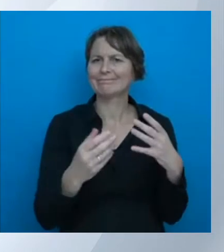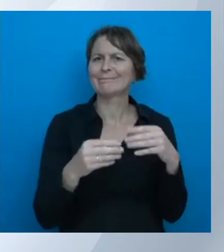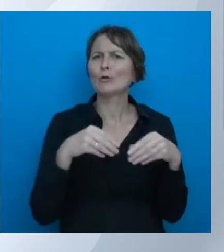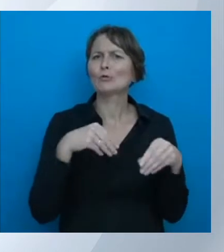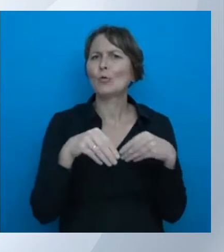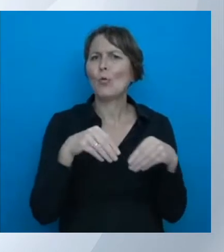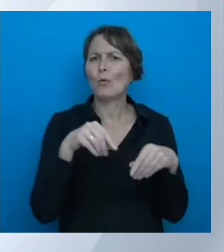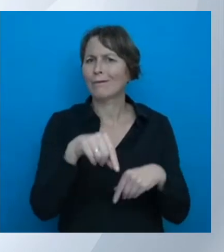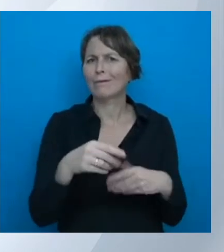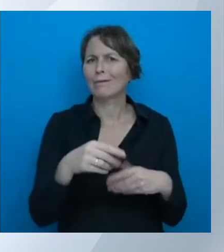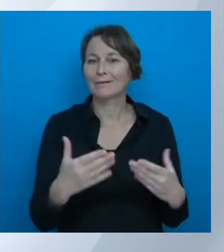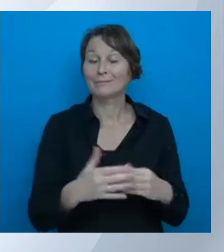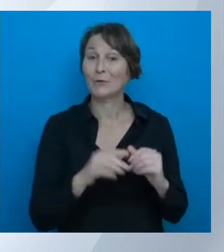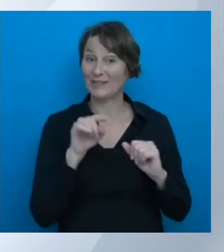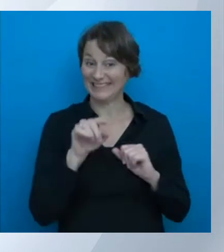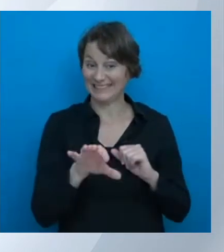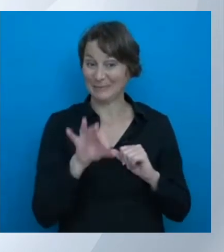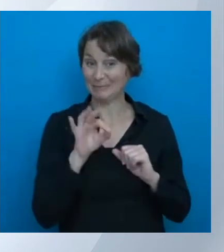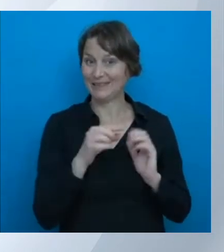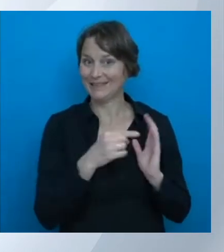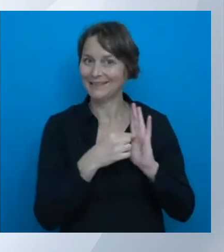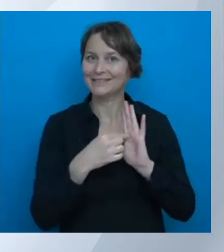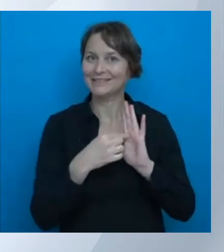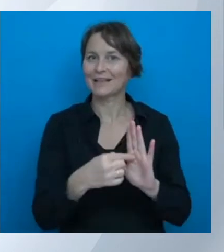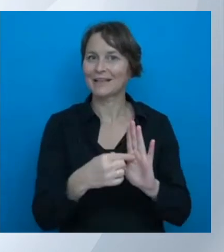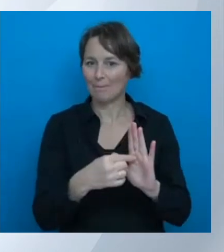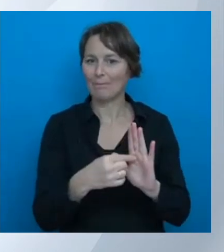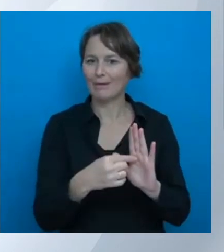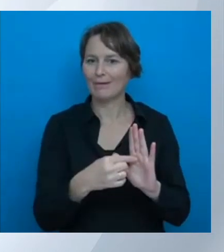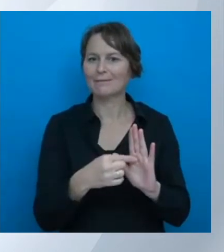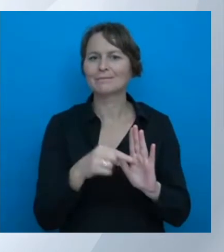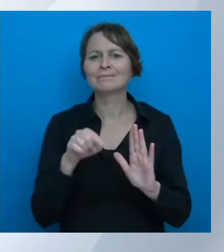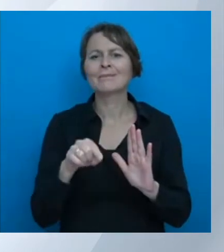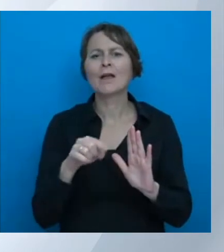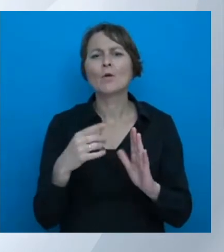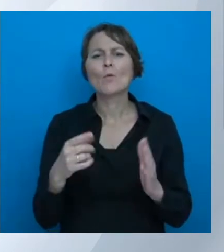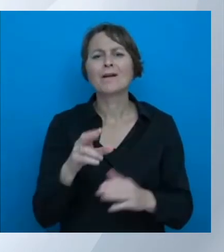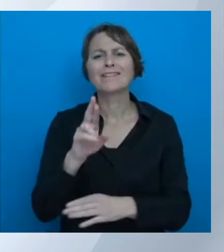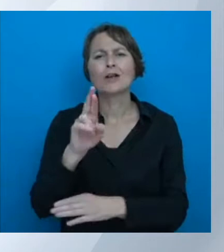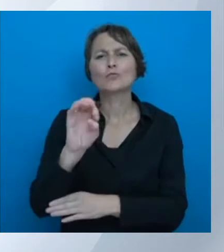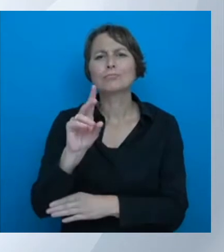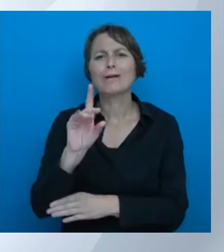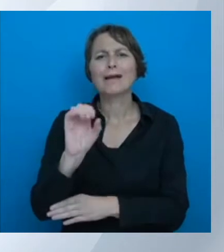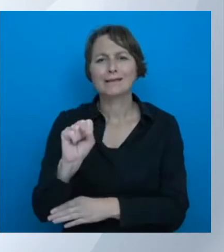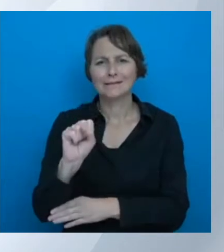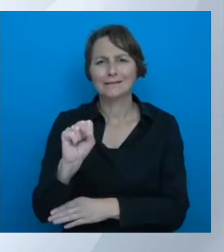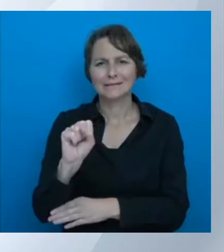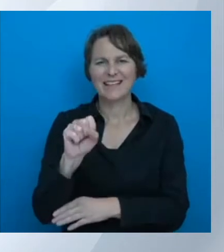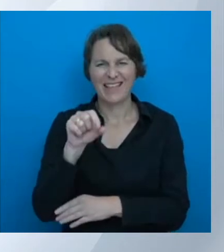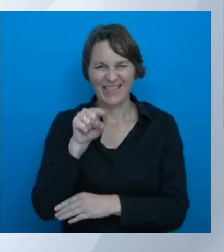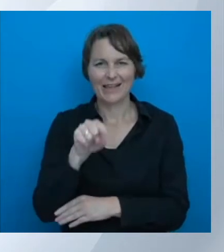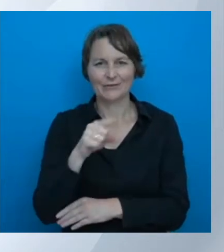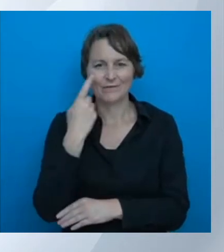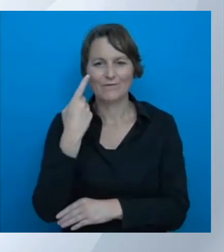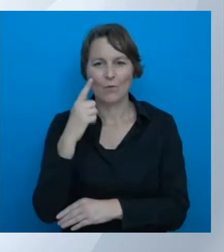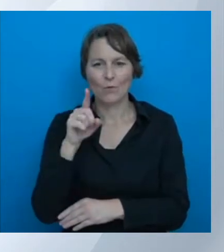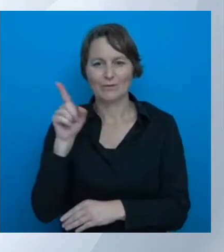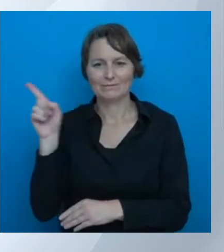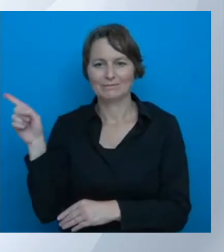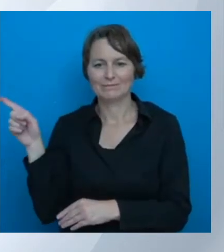my Redis cache as this state store. See here.